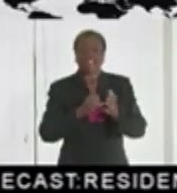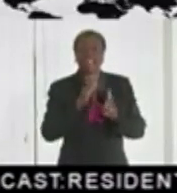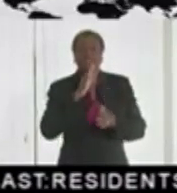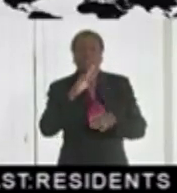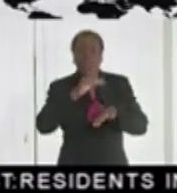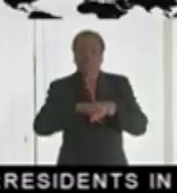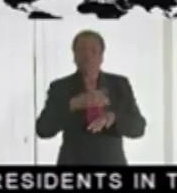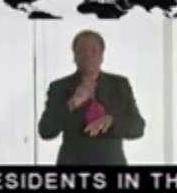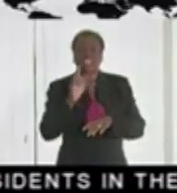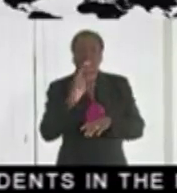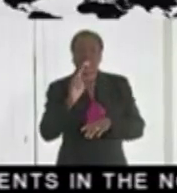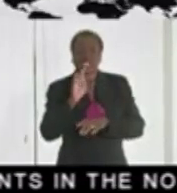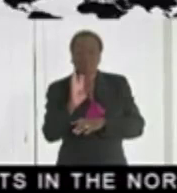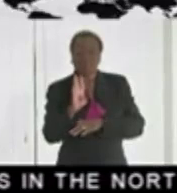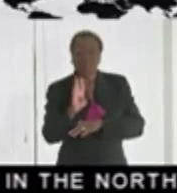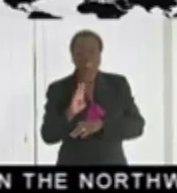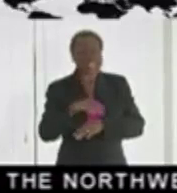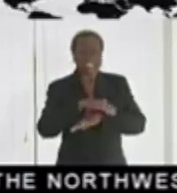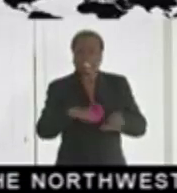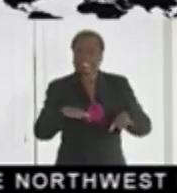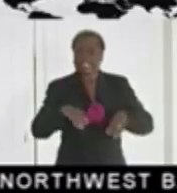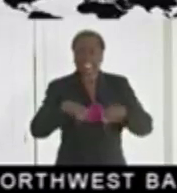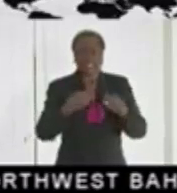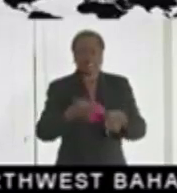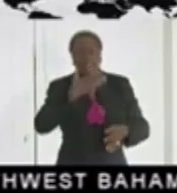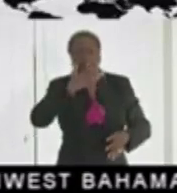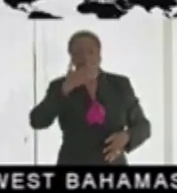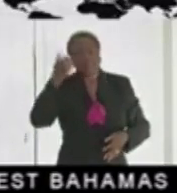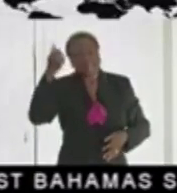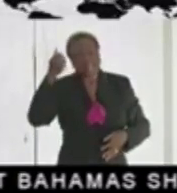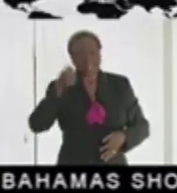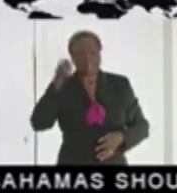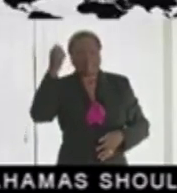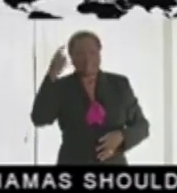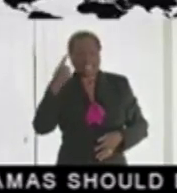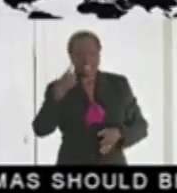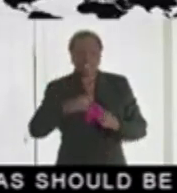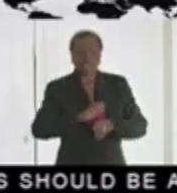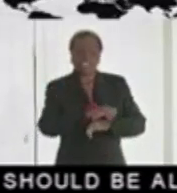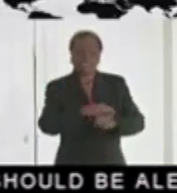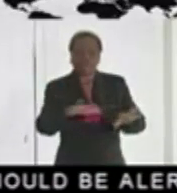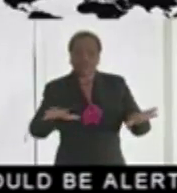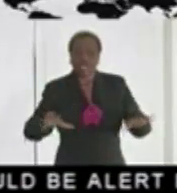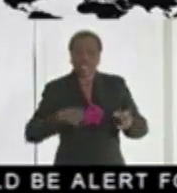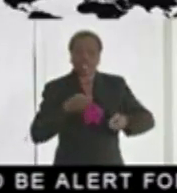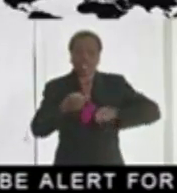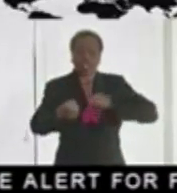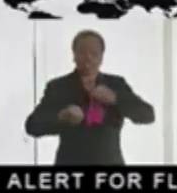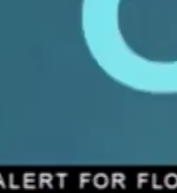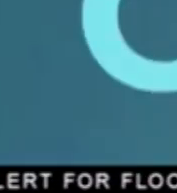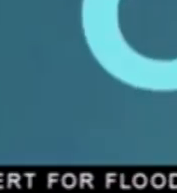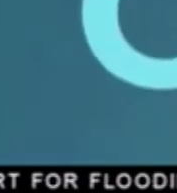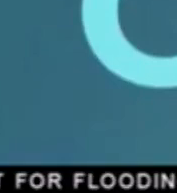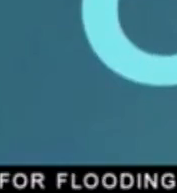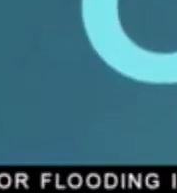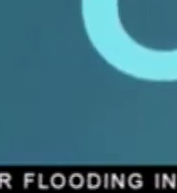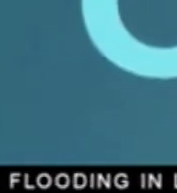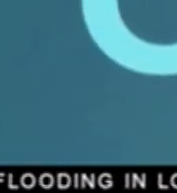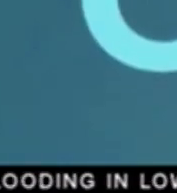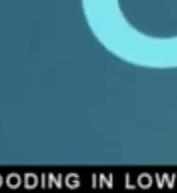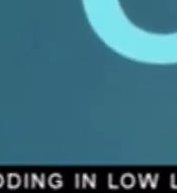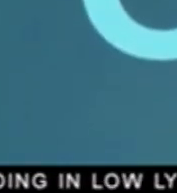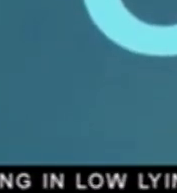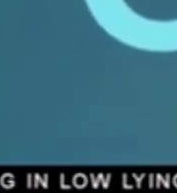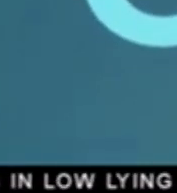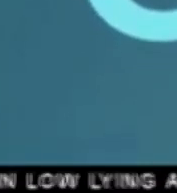and its being on the dashboard did not give the best understanding of the spread and control of COVID-19. Now, the